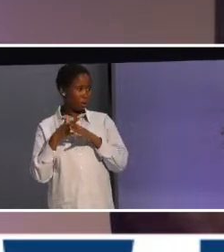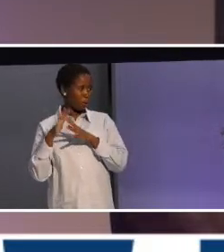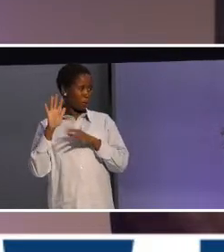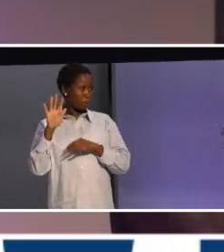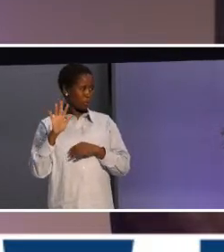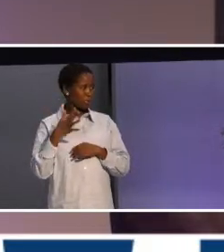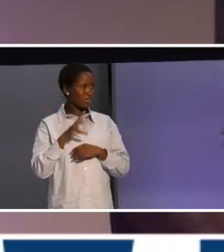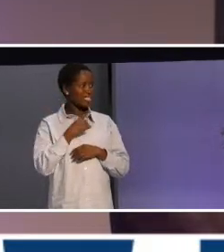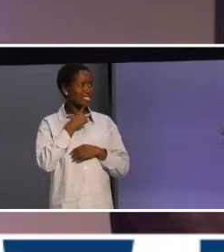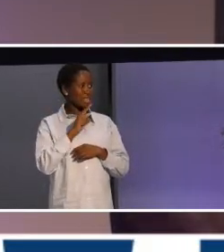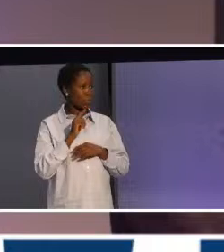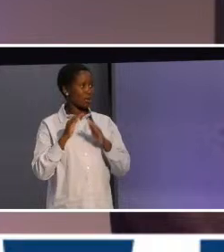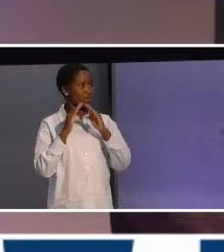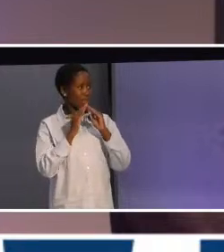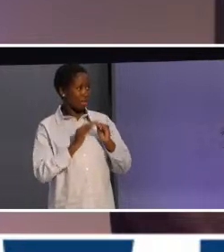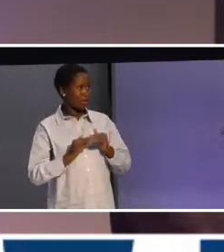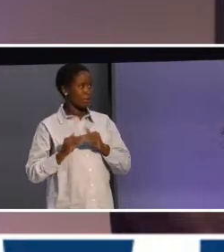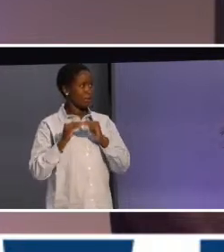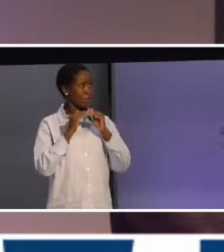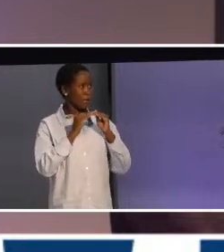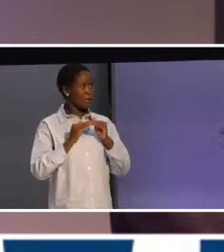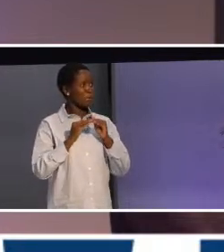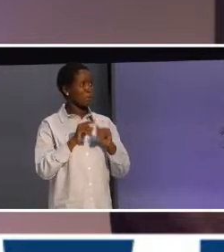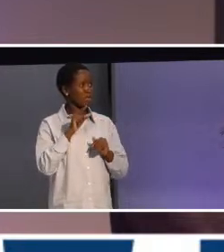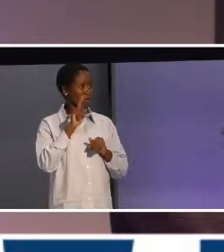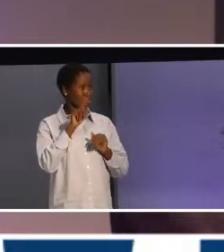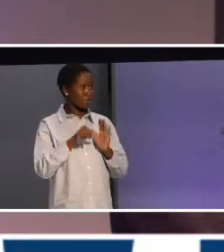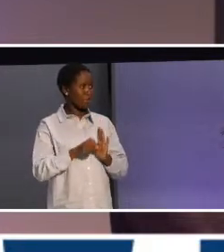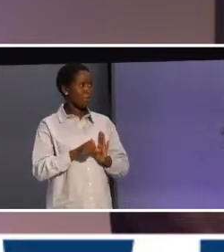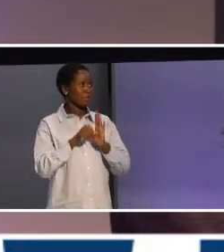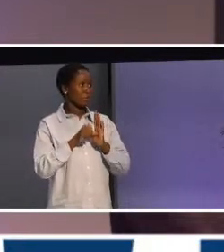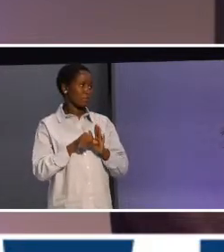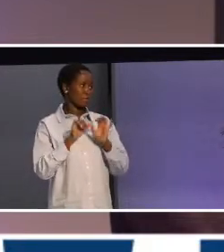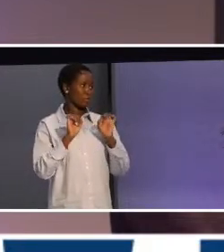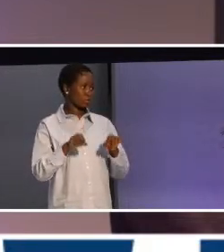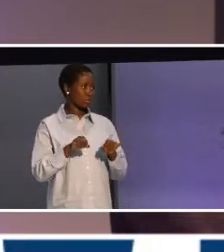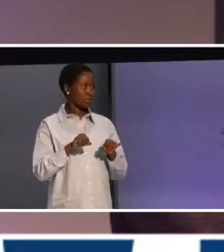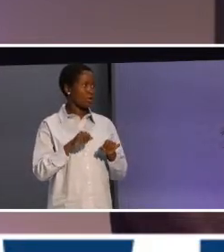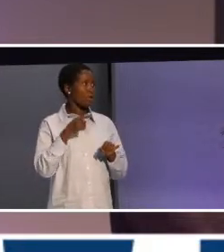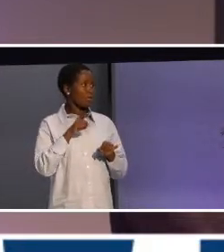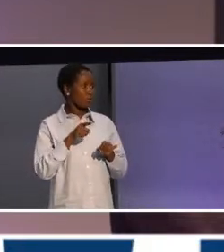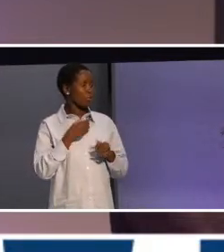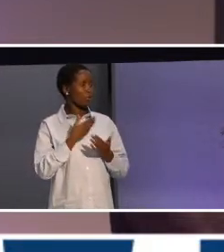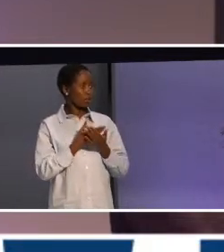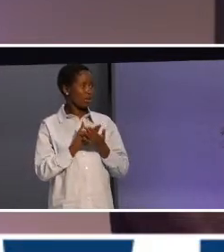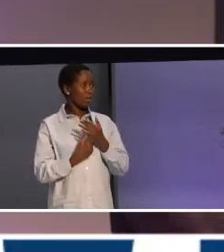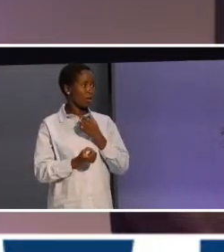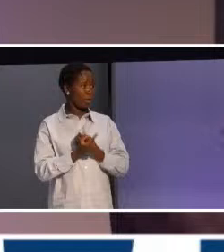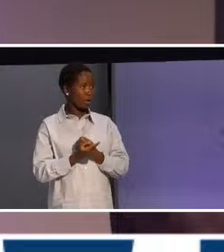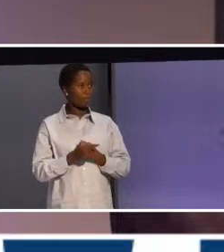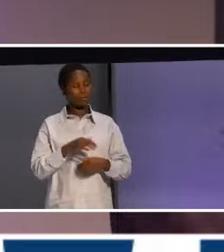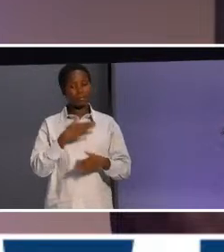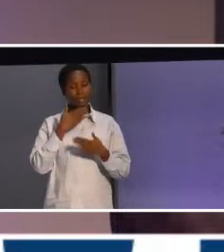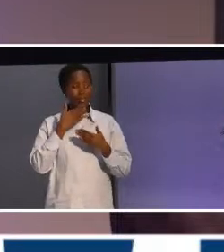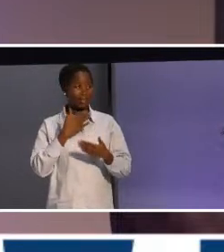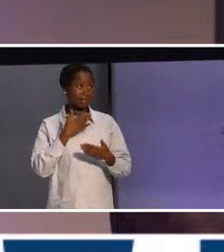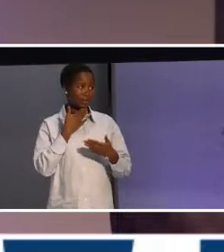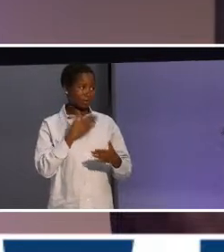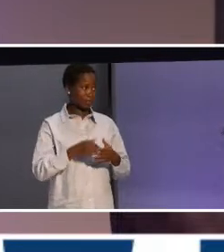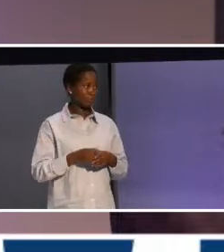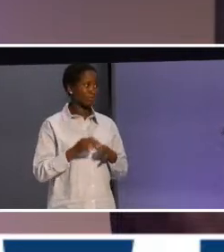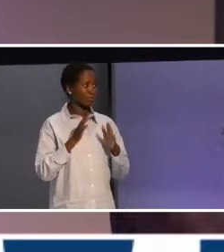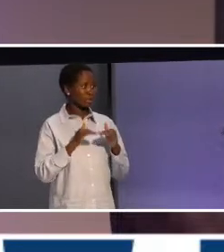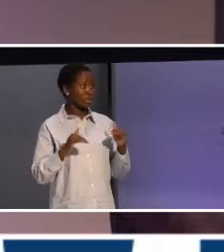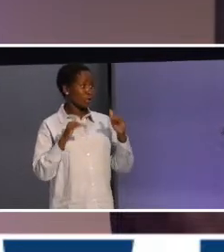adjust inequalities." Friends, adjusting inequalities in today's context means inclusive